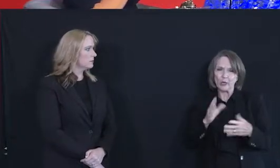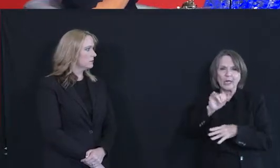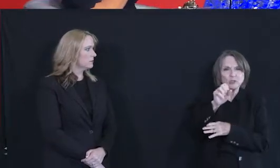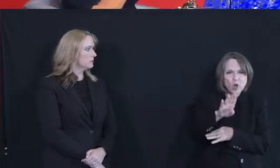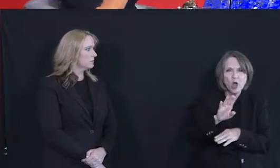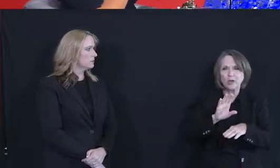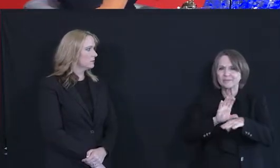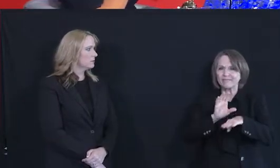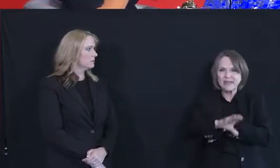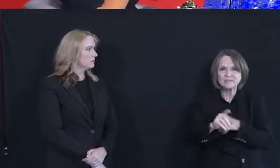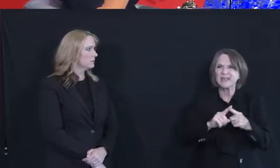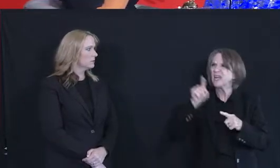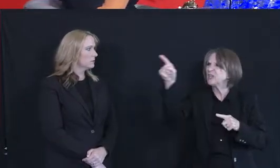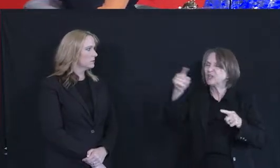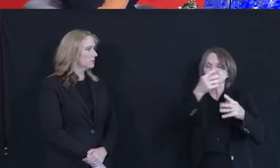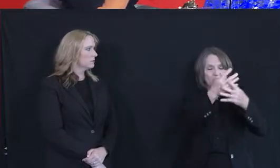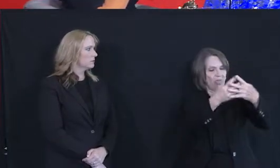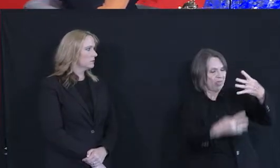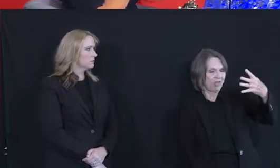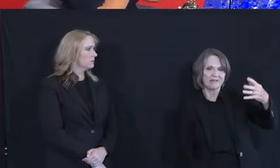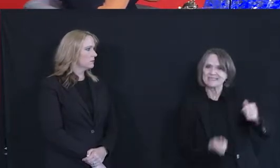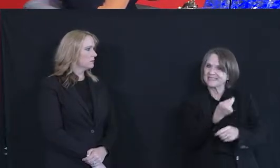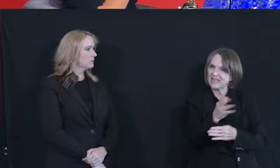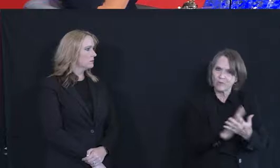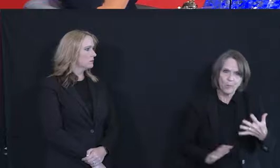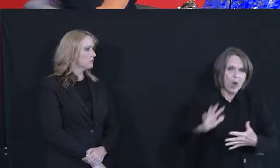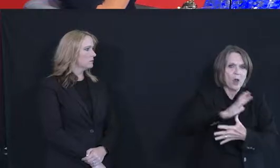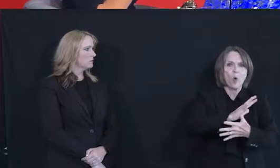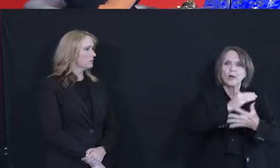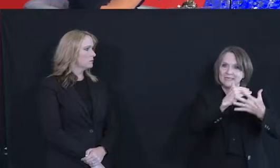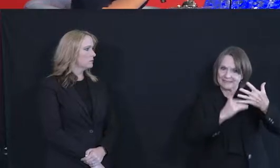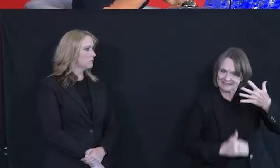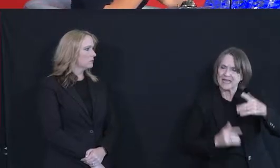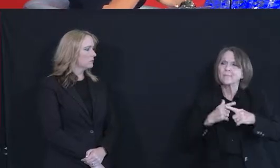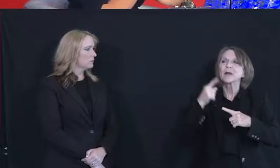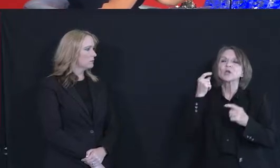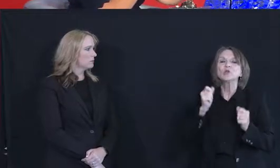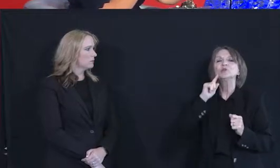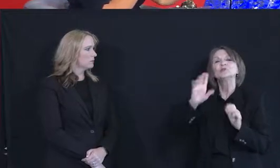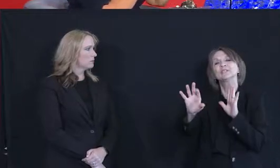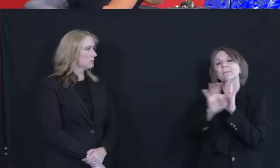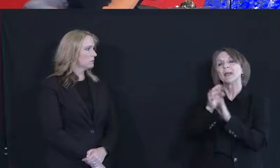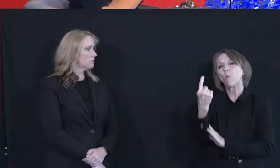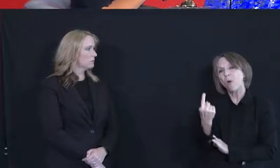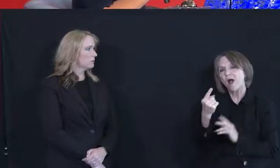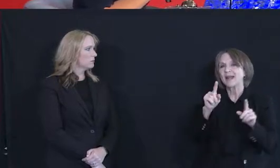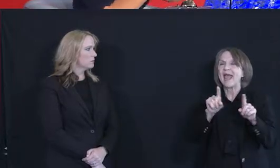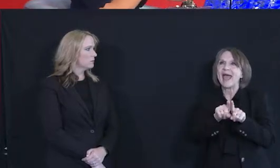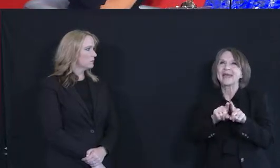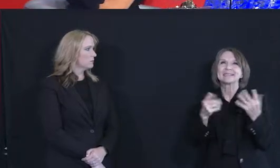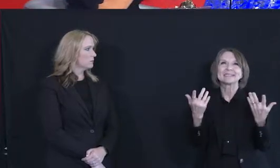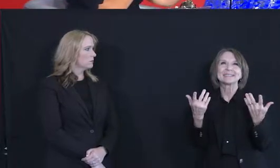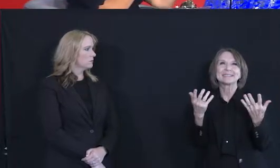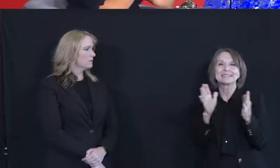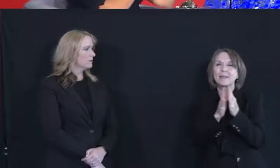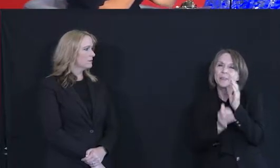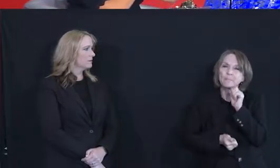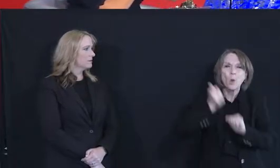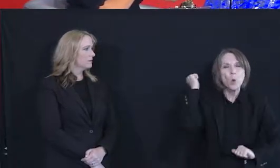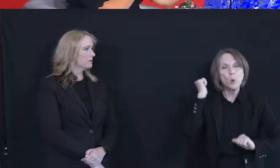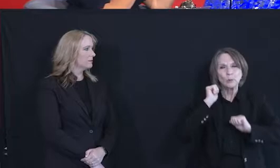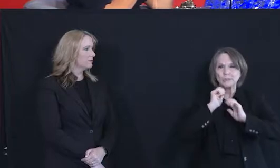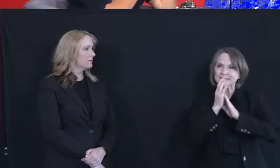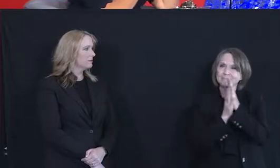your I mean you just laid out several priorities but but would you pick one as as the driving